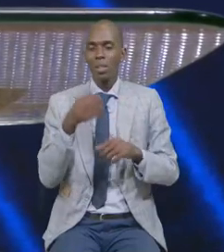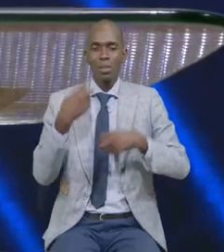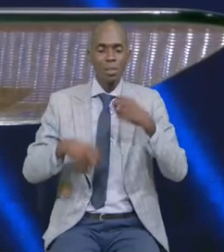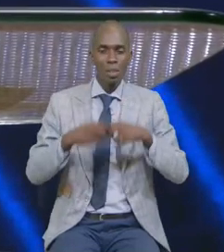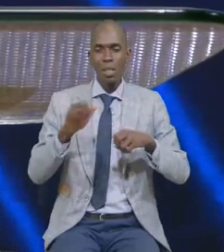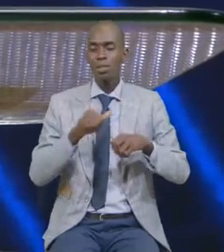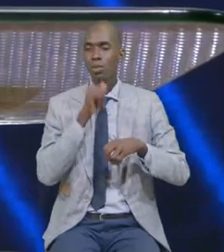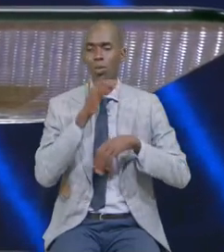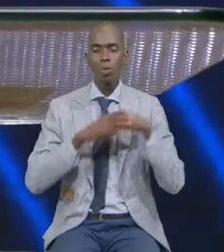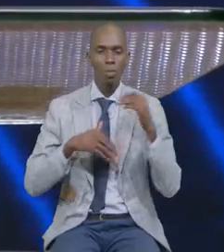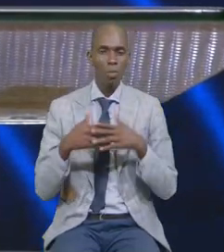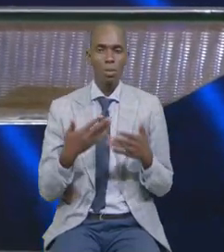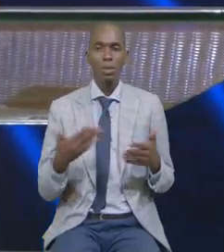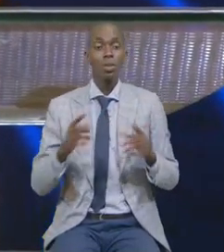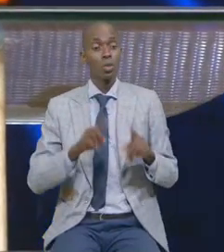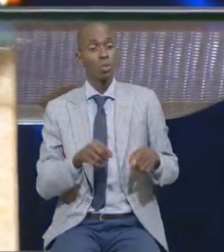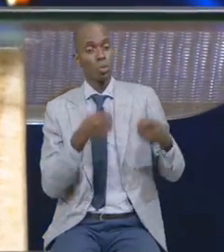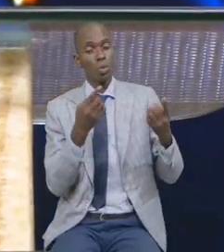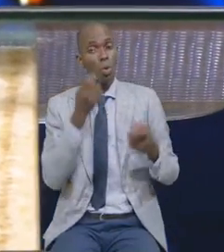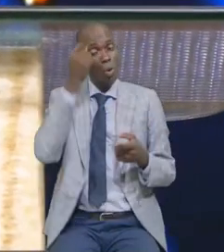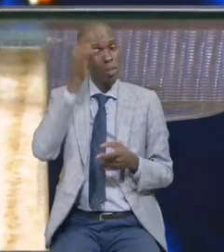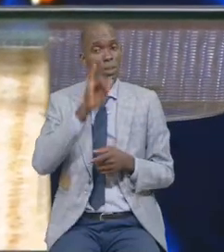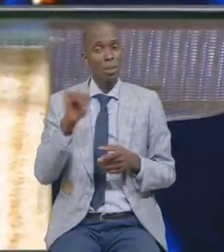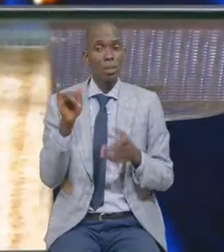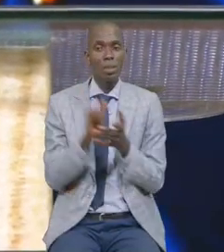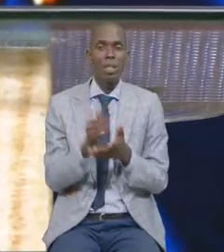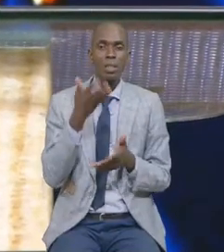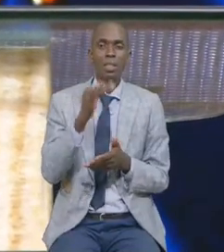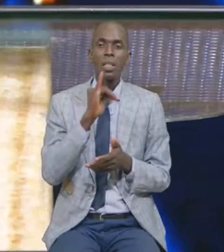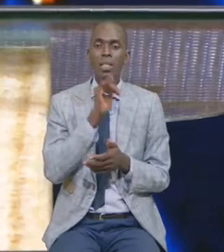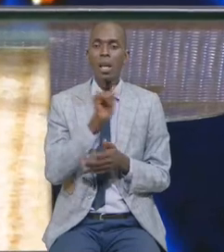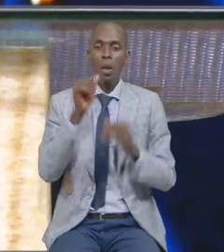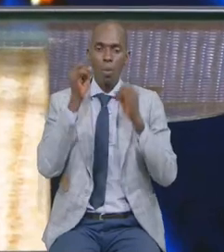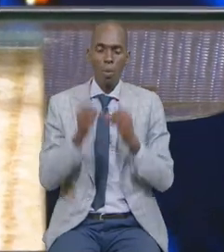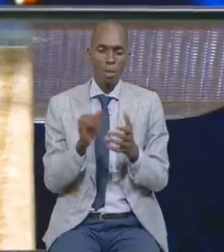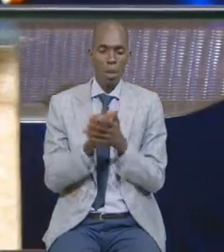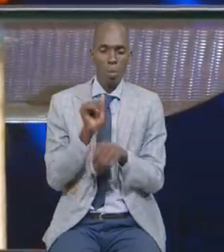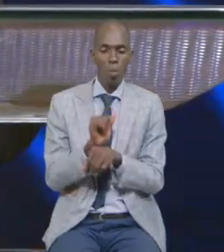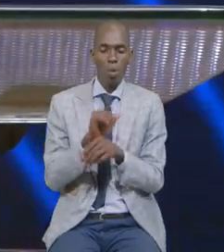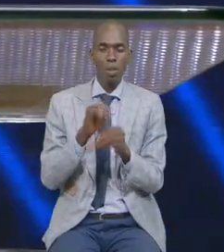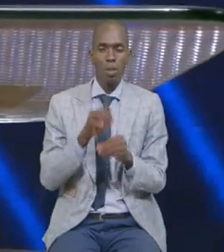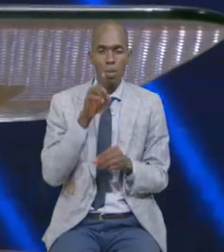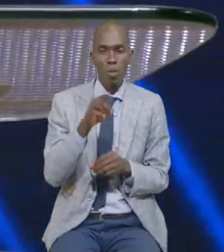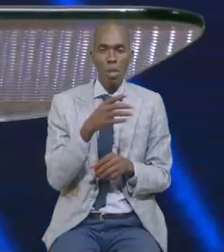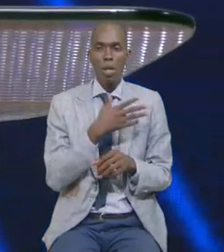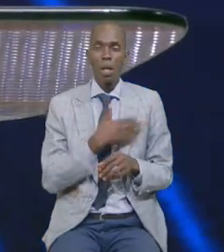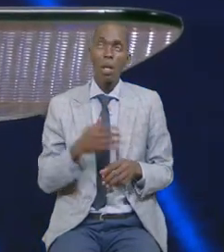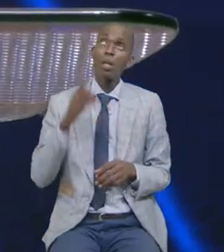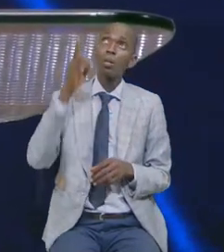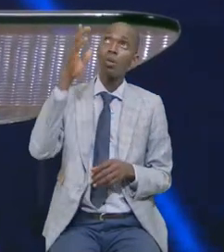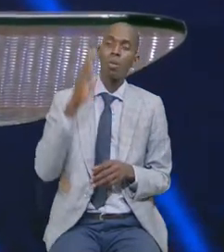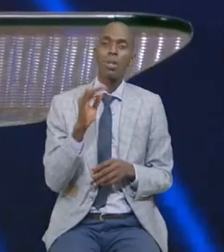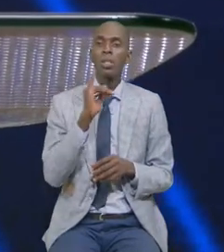Go understanding there is a power that worketh in you, and God